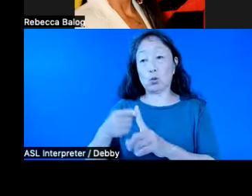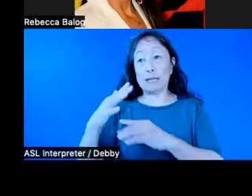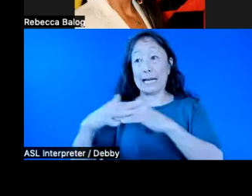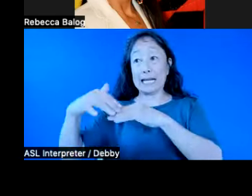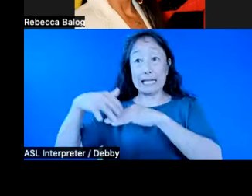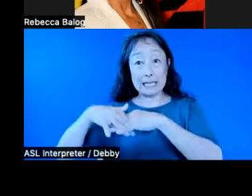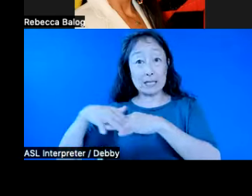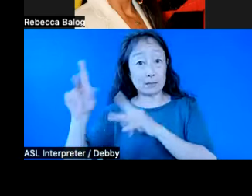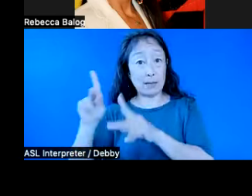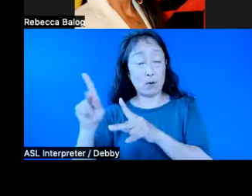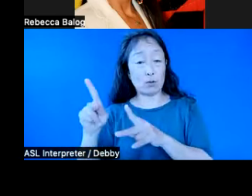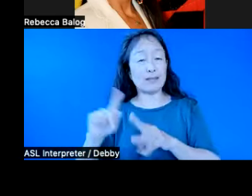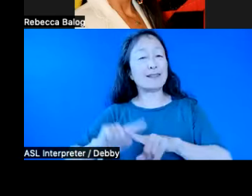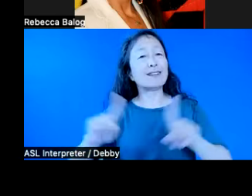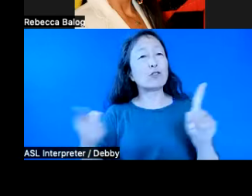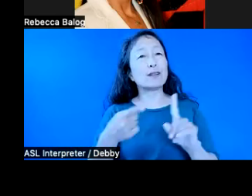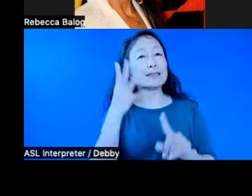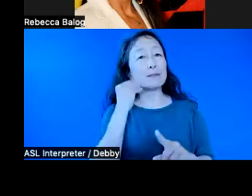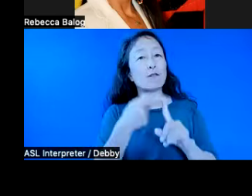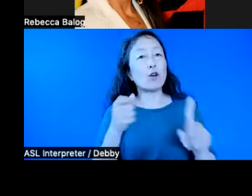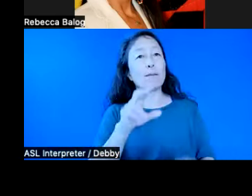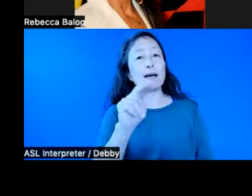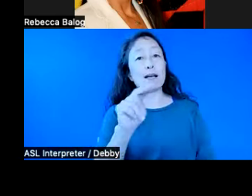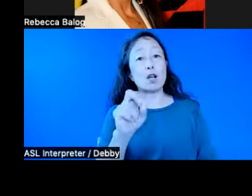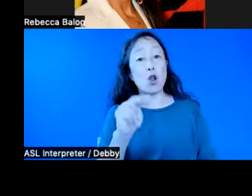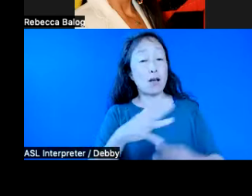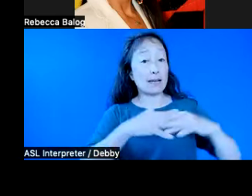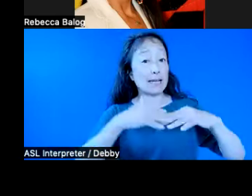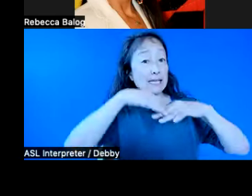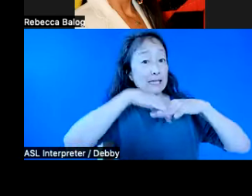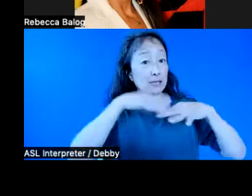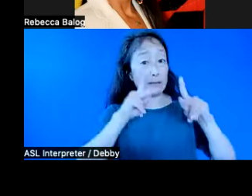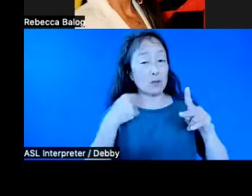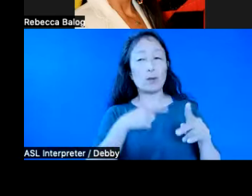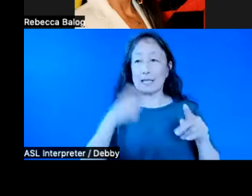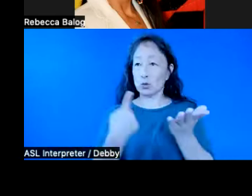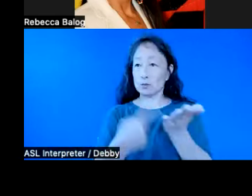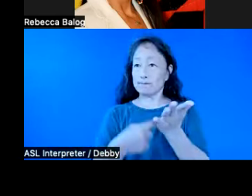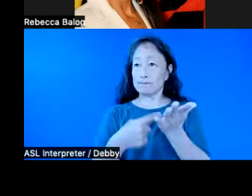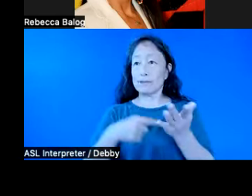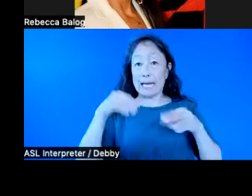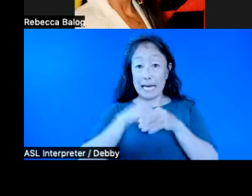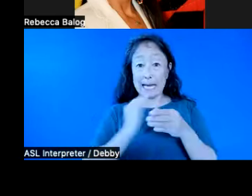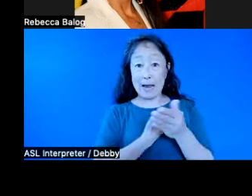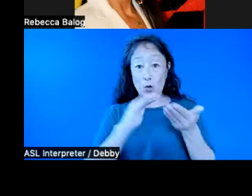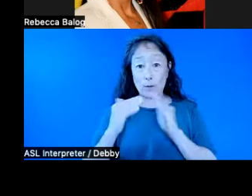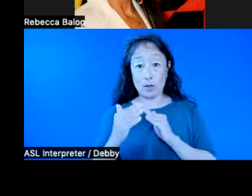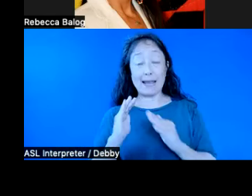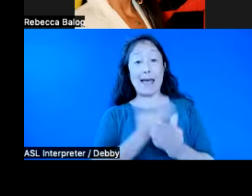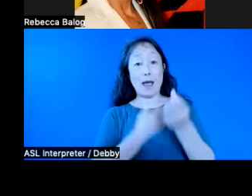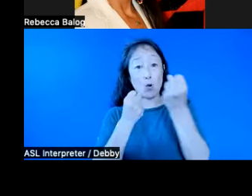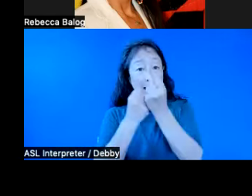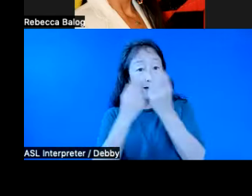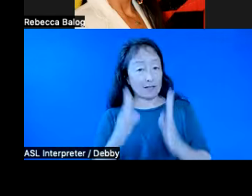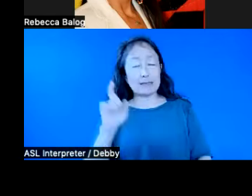folks. We need to talk about it in our community. Our advocates have to understand the language to use,